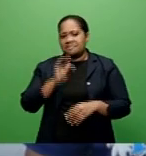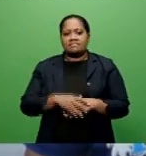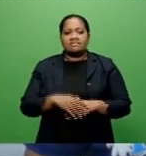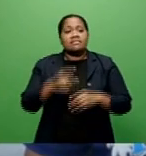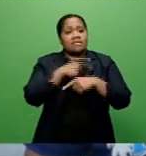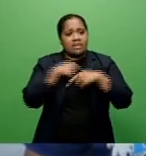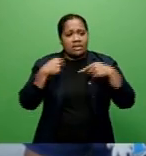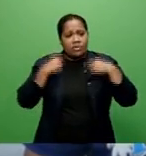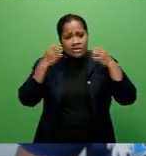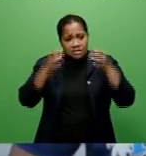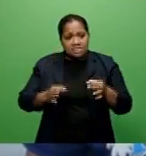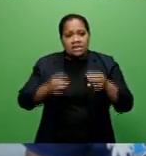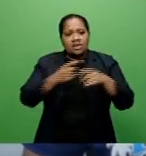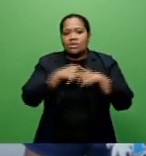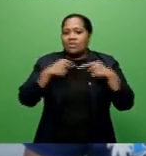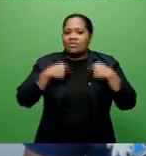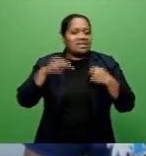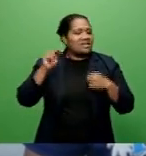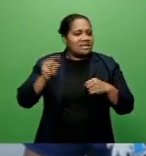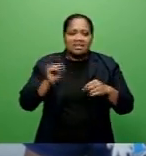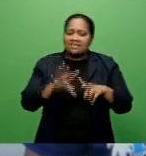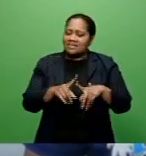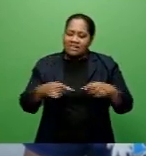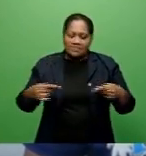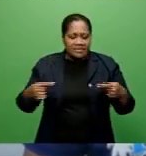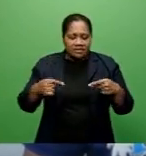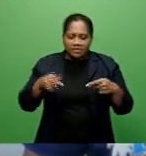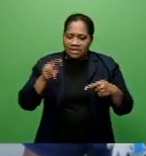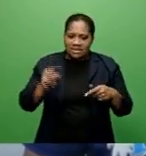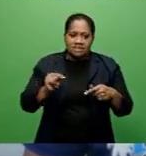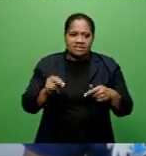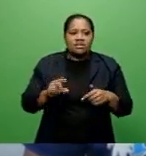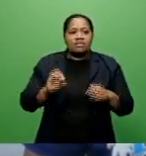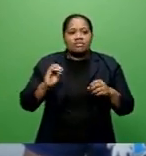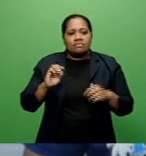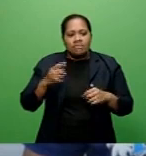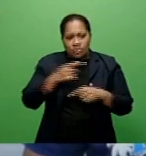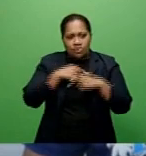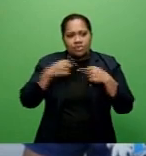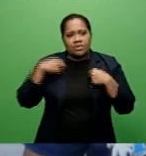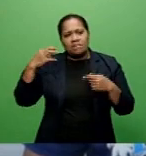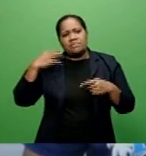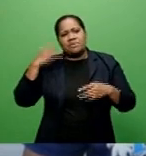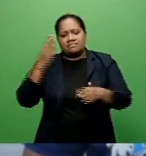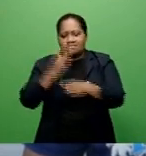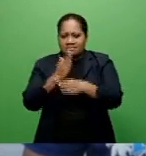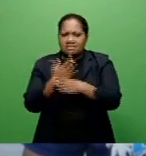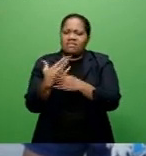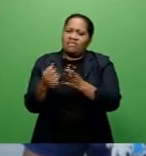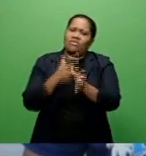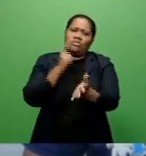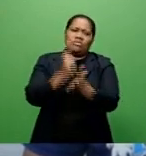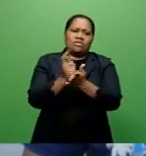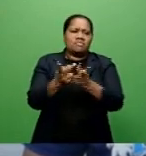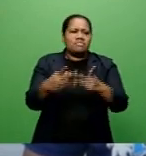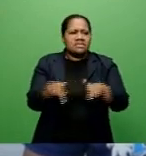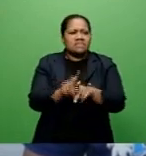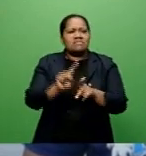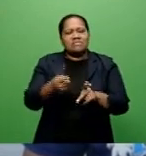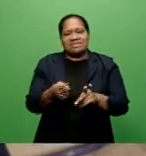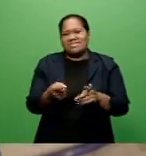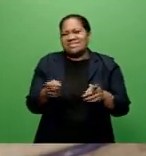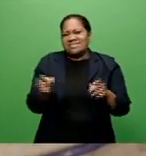decided we need to get something out of it, but we applied jobs at a lot of places and he didn't get it